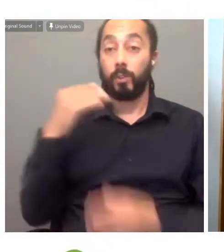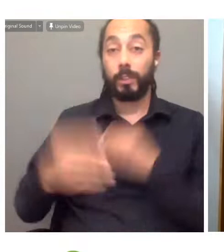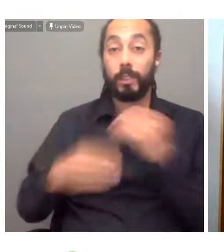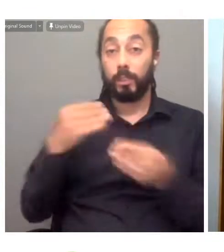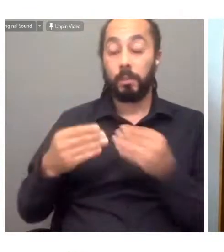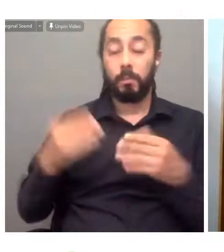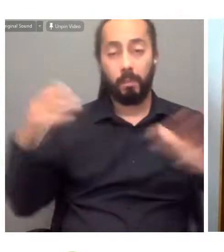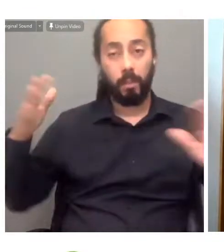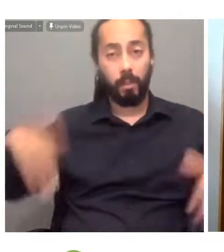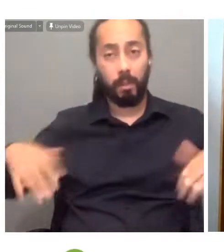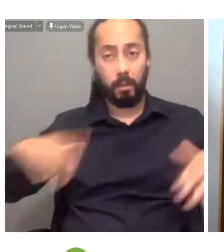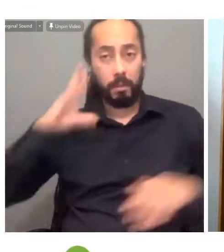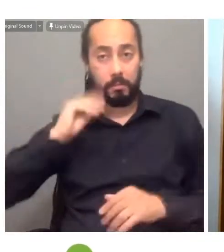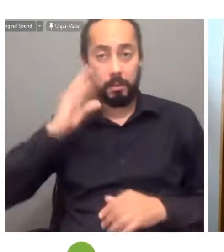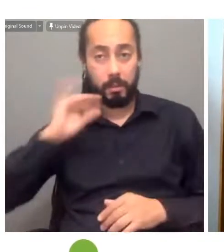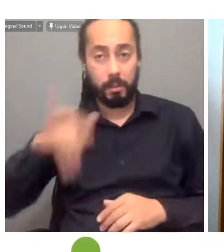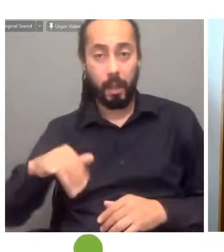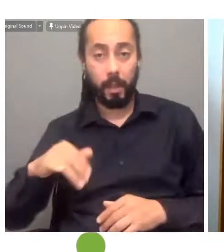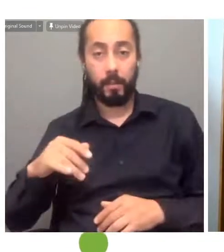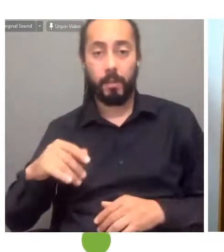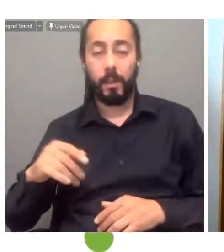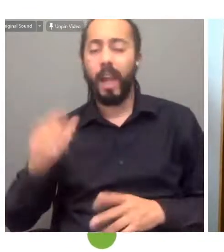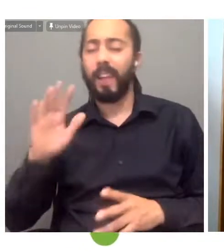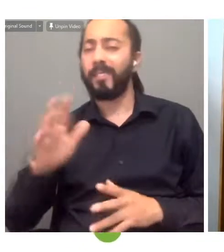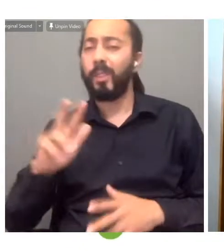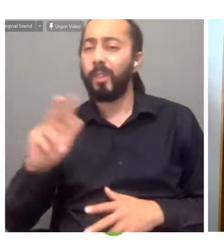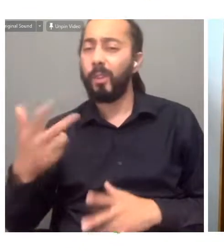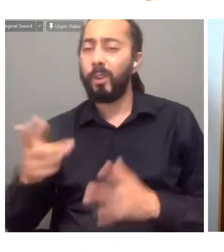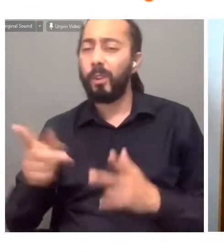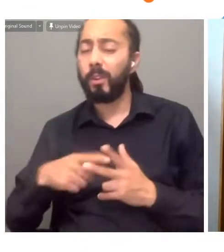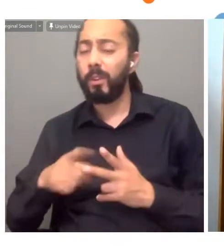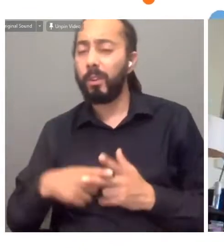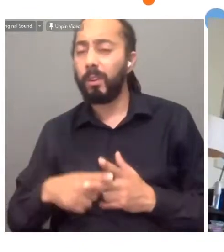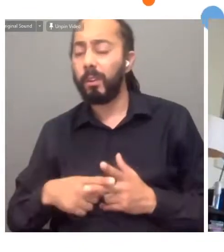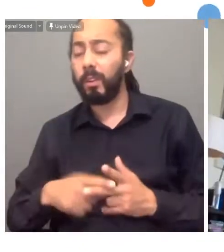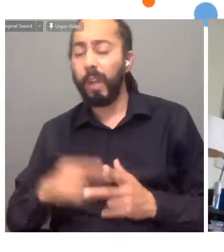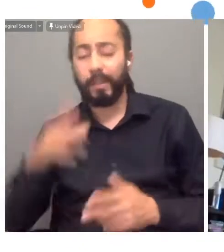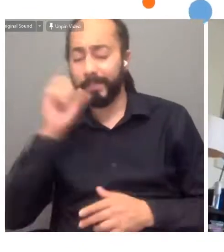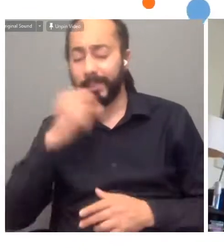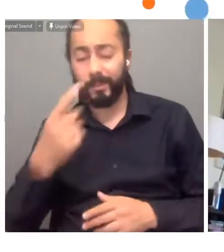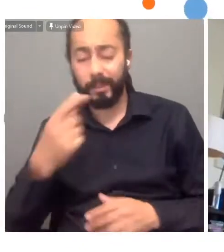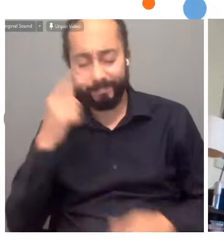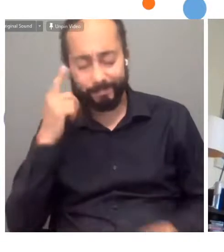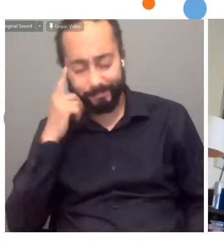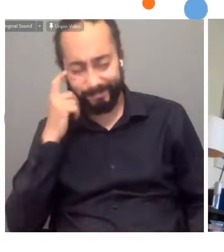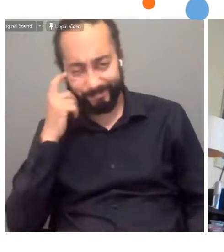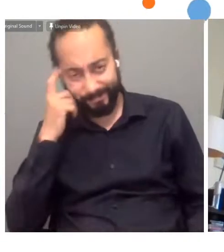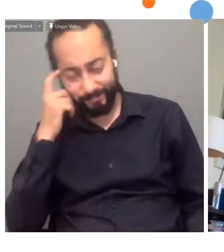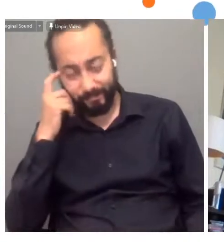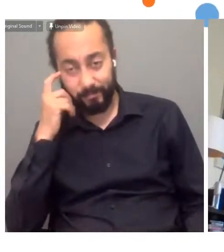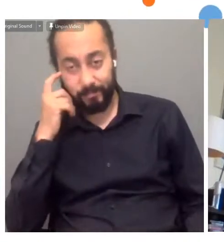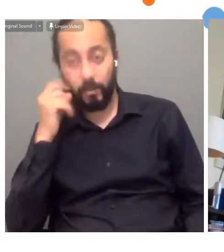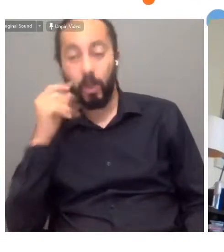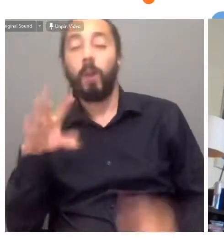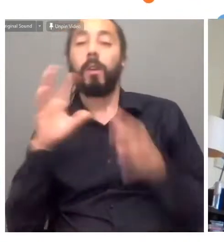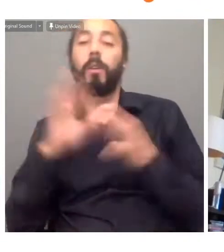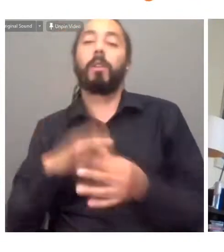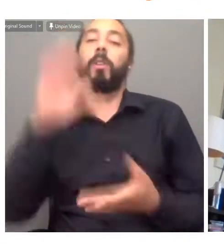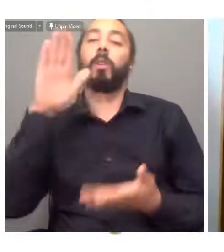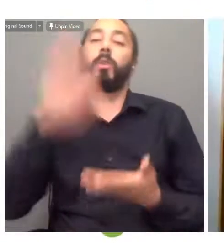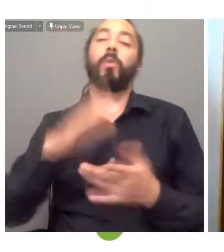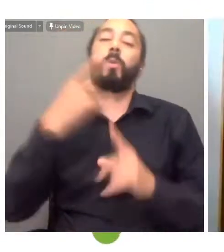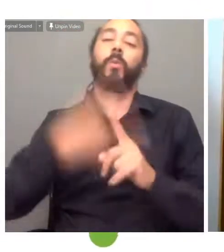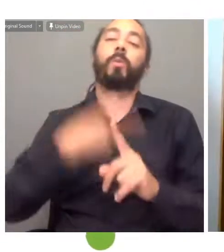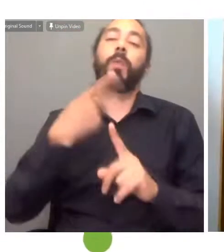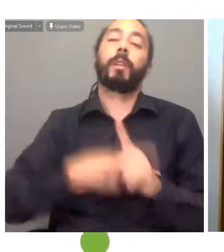of. And what was your third point, Sean? It was regarding low rent costs or